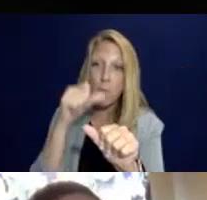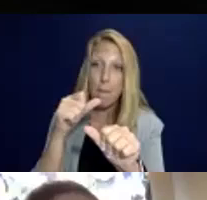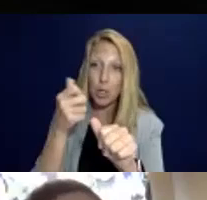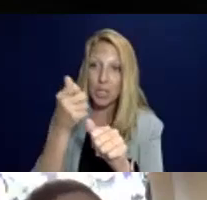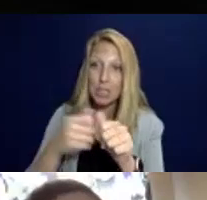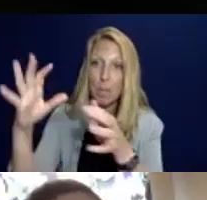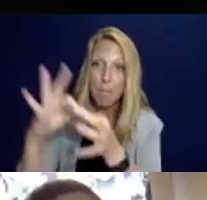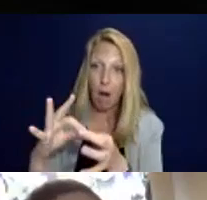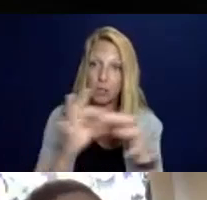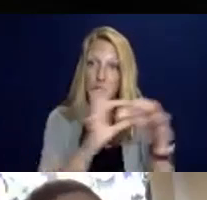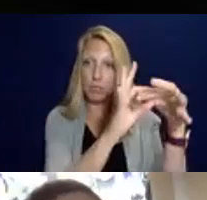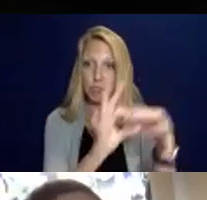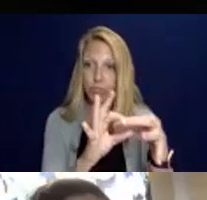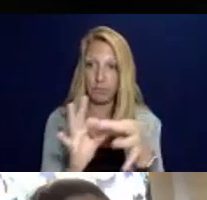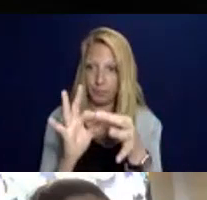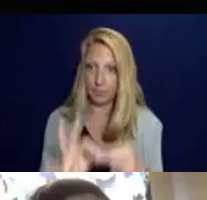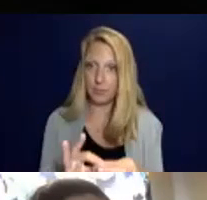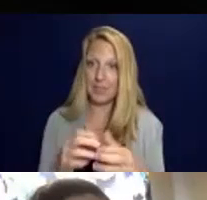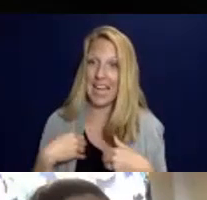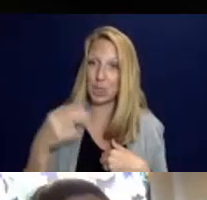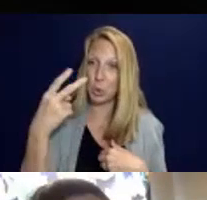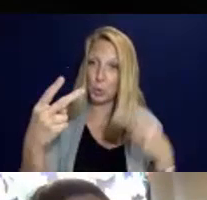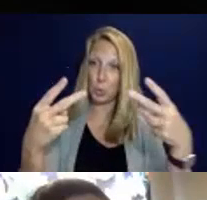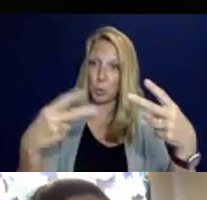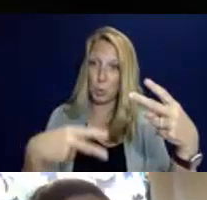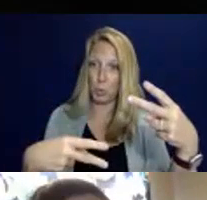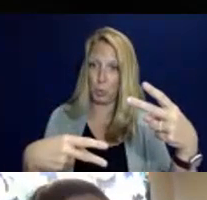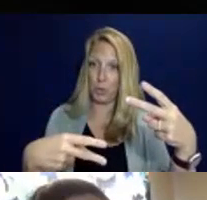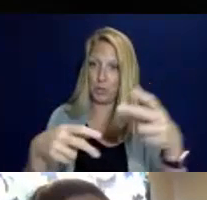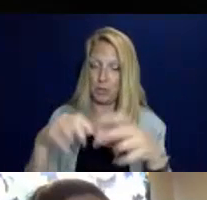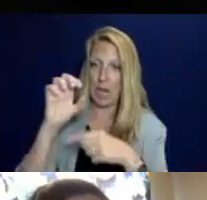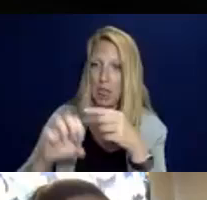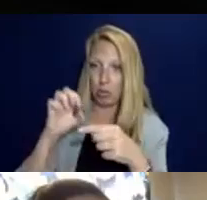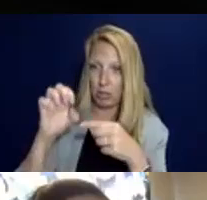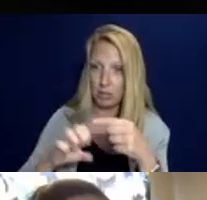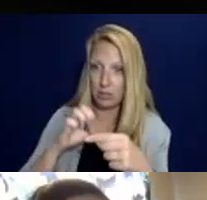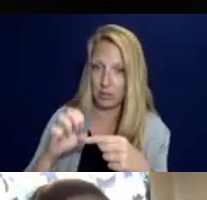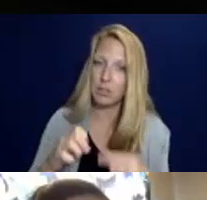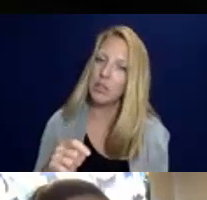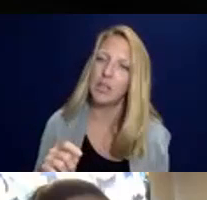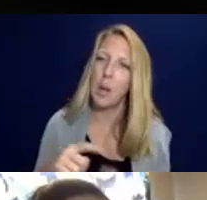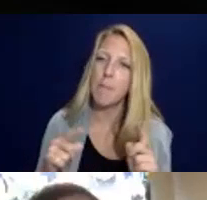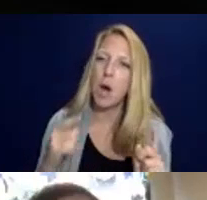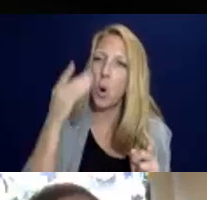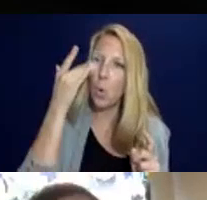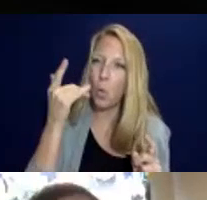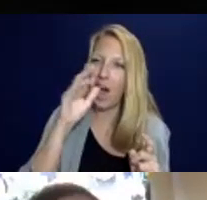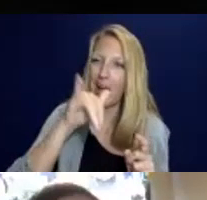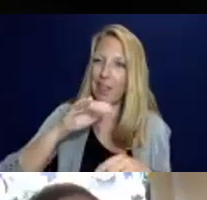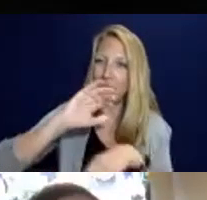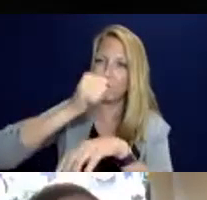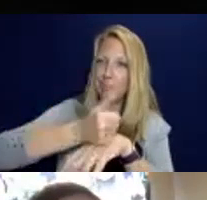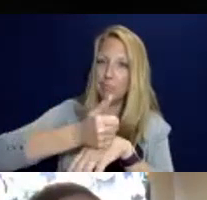because there's one line, has 2 electrons. Now, the reason they have that configuration, remember